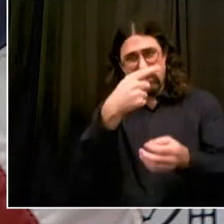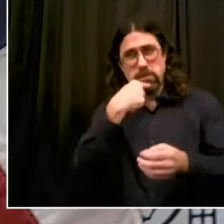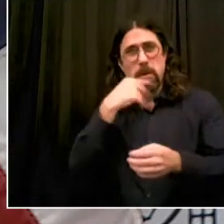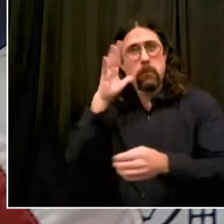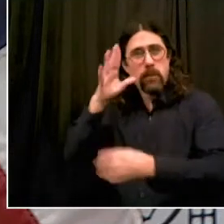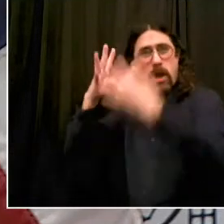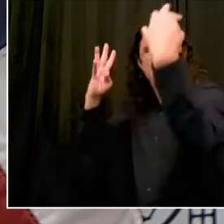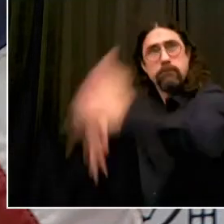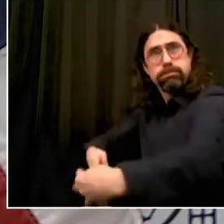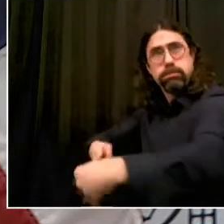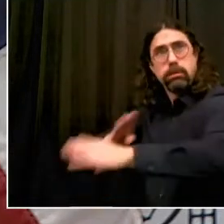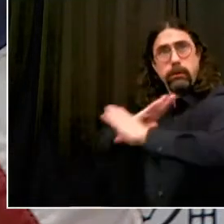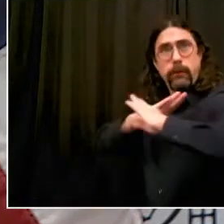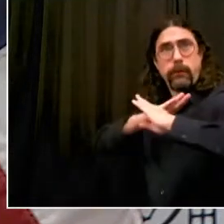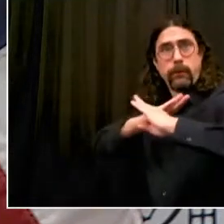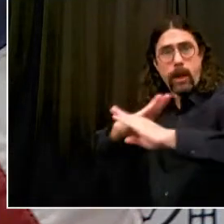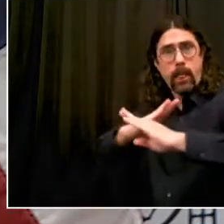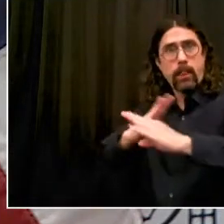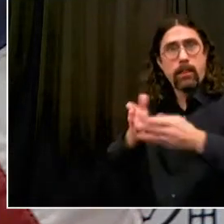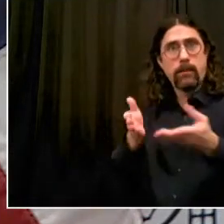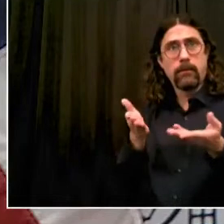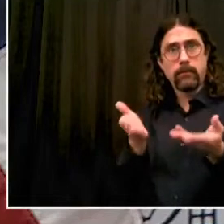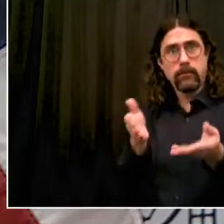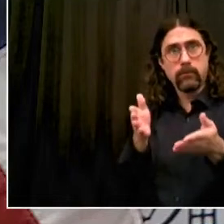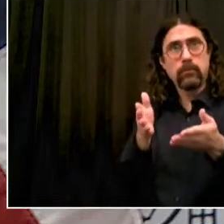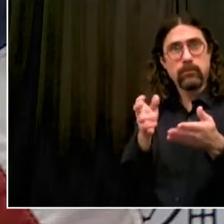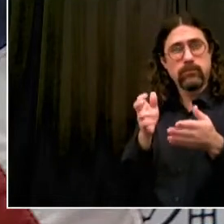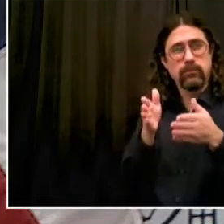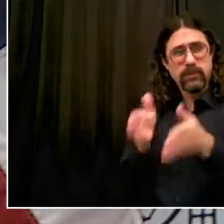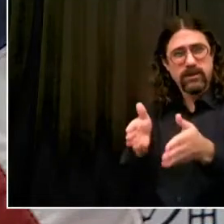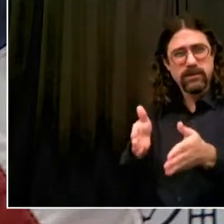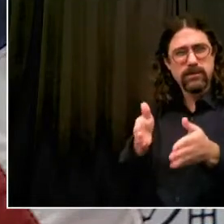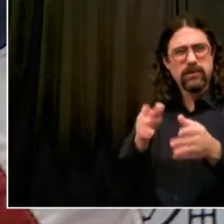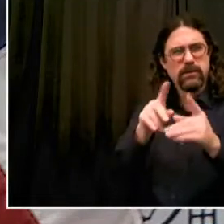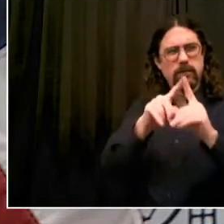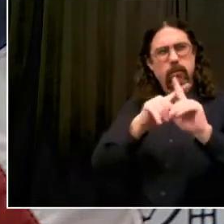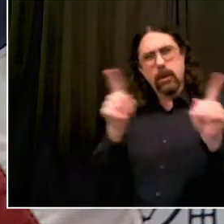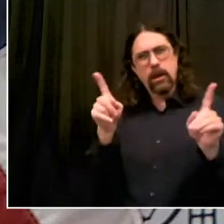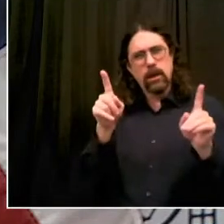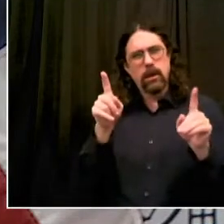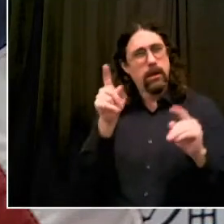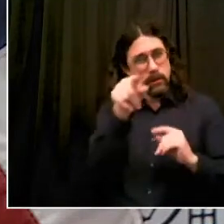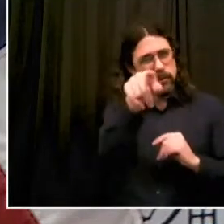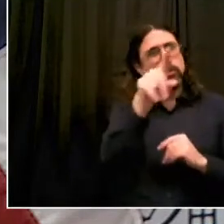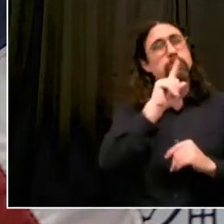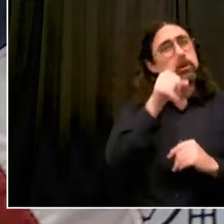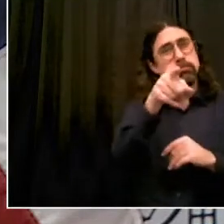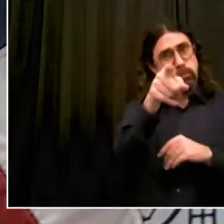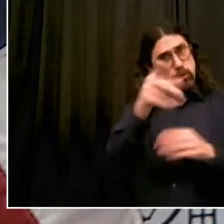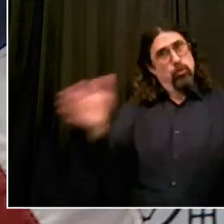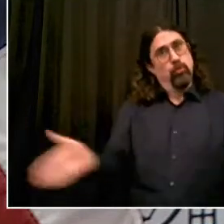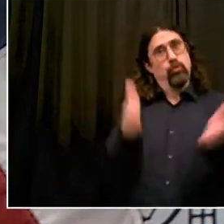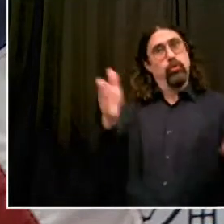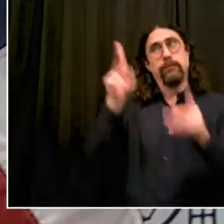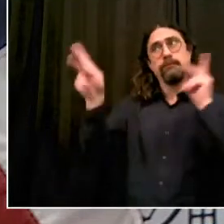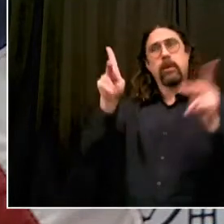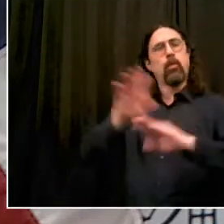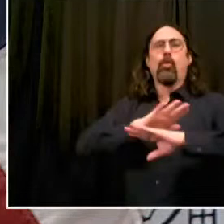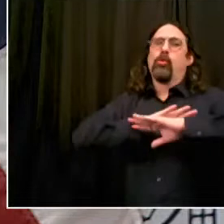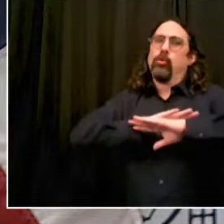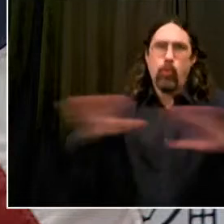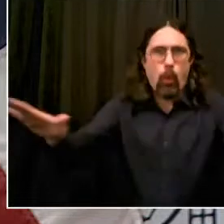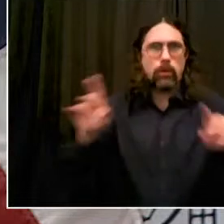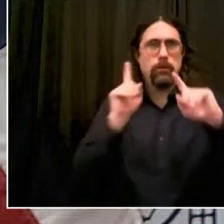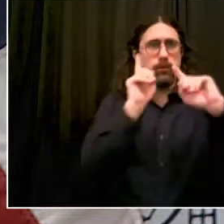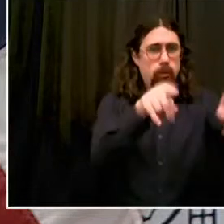masks, obviously, and distance from others if they're here. Jen, 100%. Look, let's take a parallel of the Macy's Thanksgiving Parade,